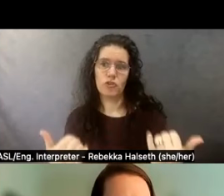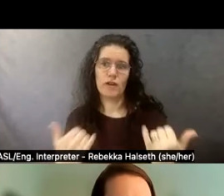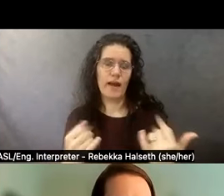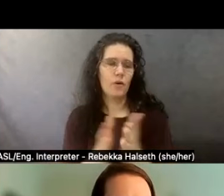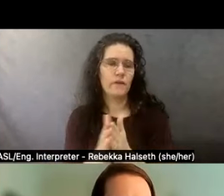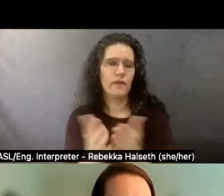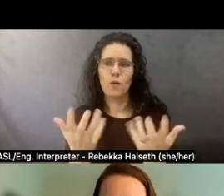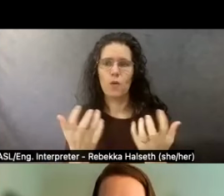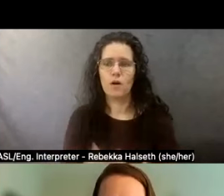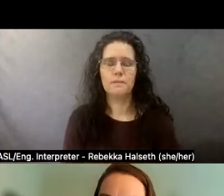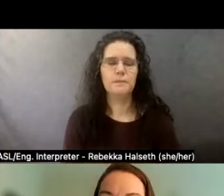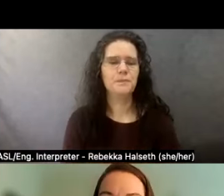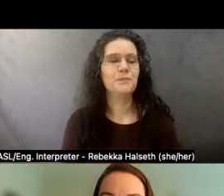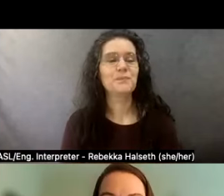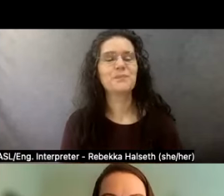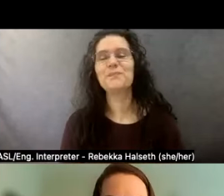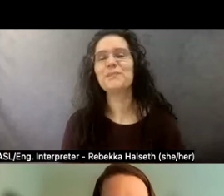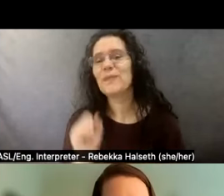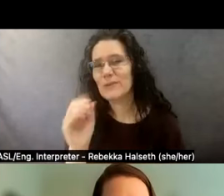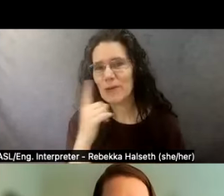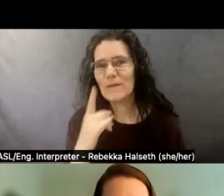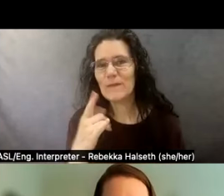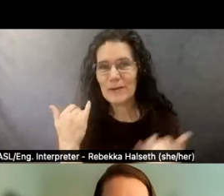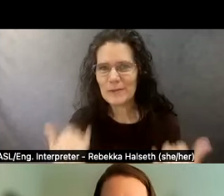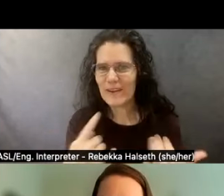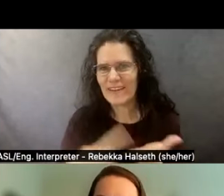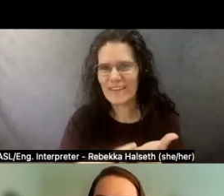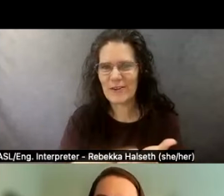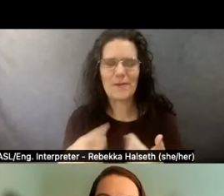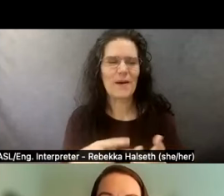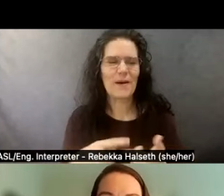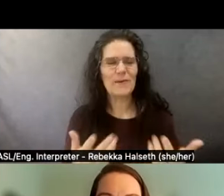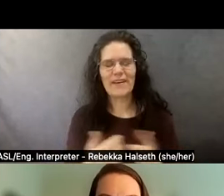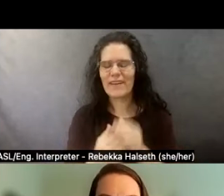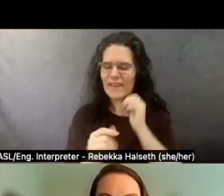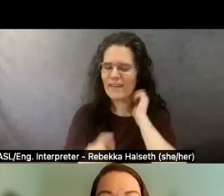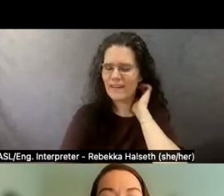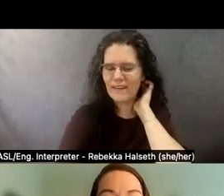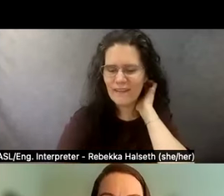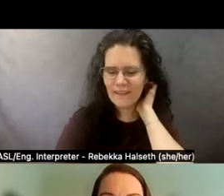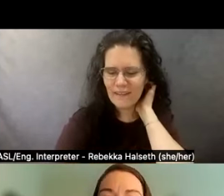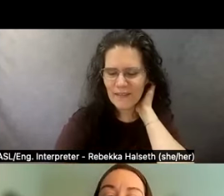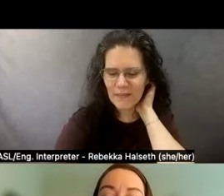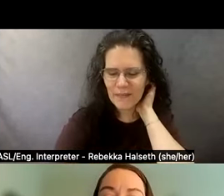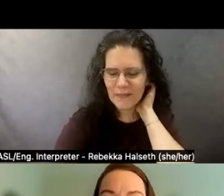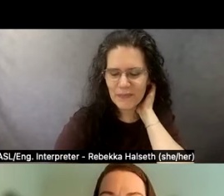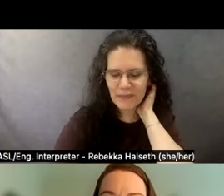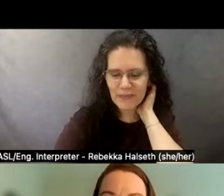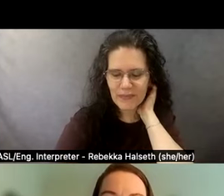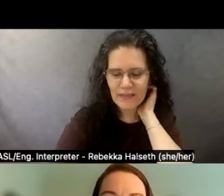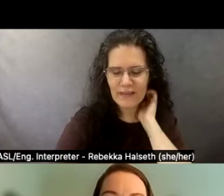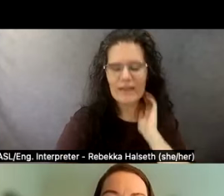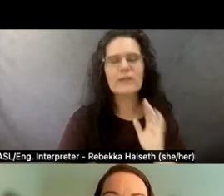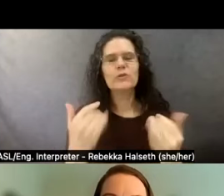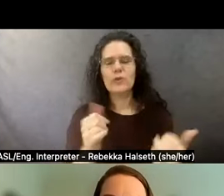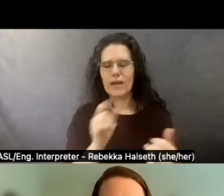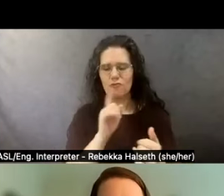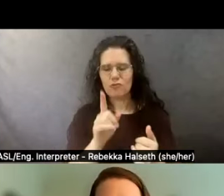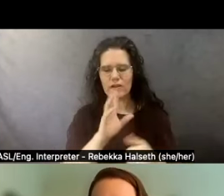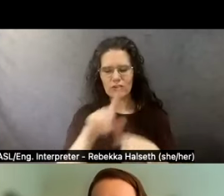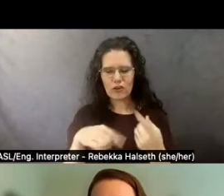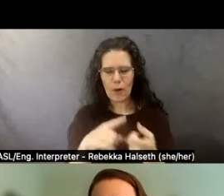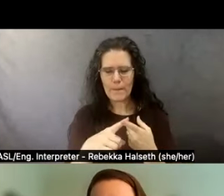So what are we going to talk about today? Today's really is, as Bethany said, is sort of the culmination of what we've been building to.